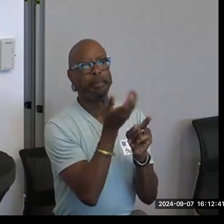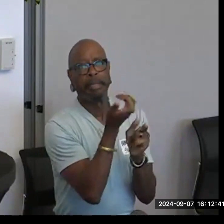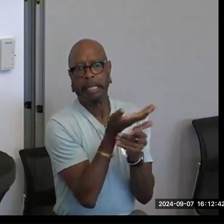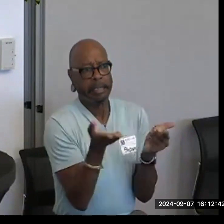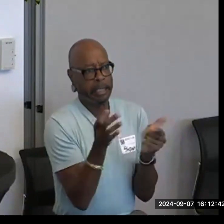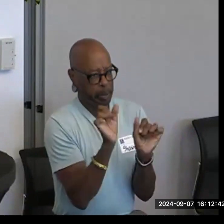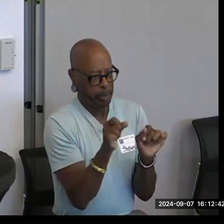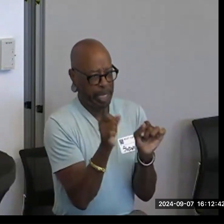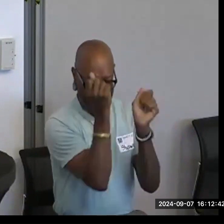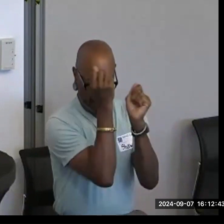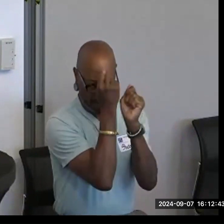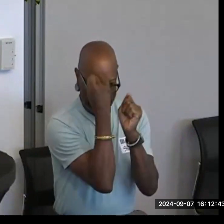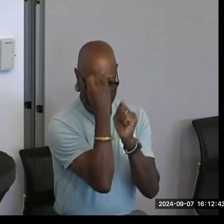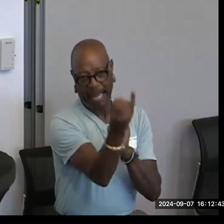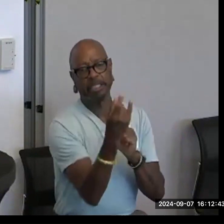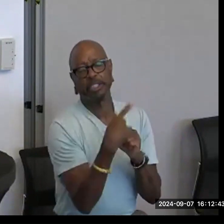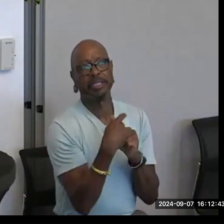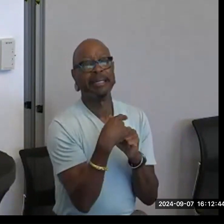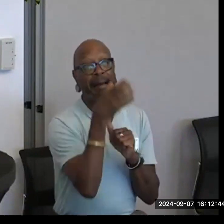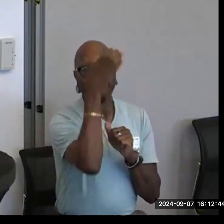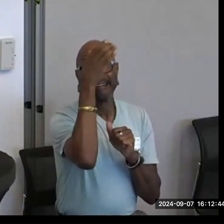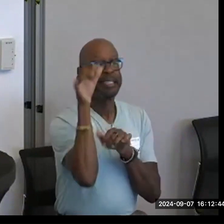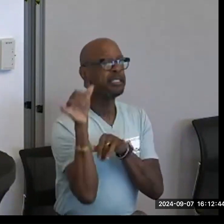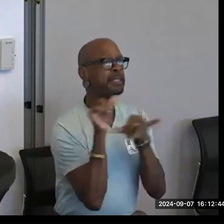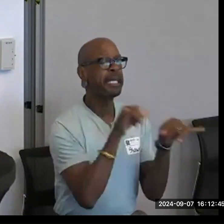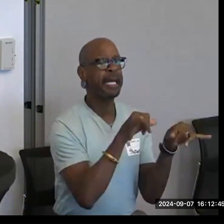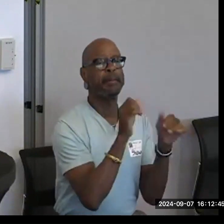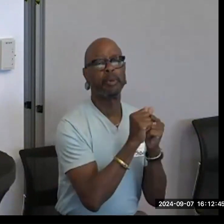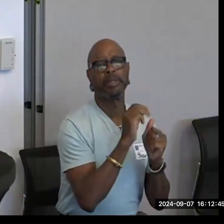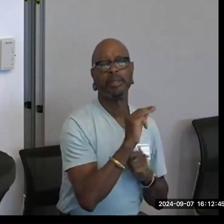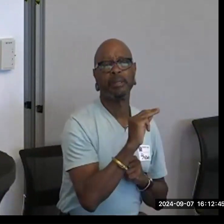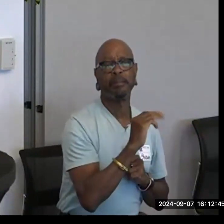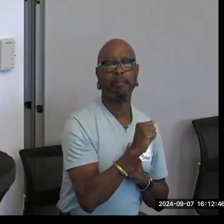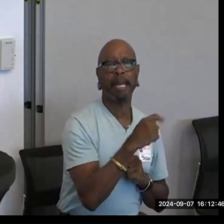anything you can imagine. It's the same concept we talked about with maps, where